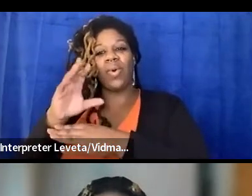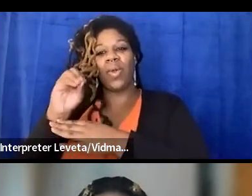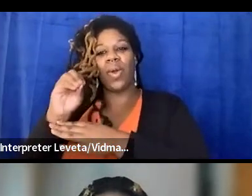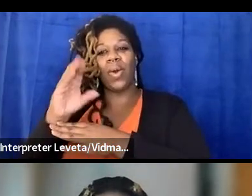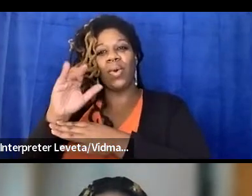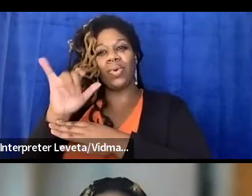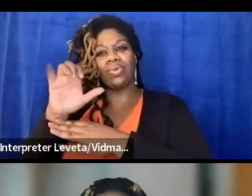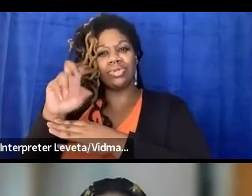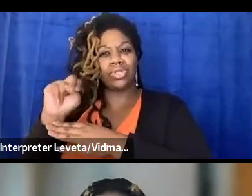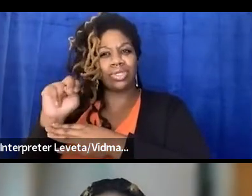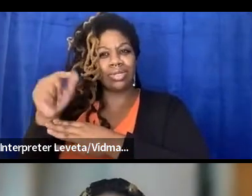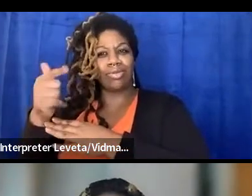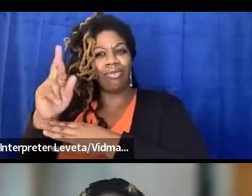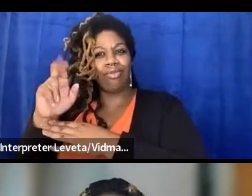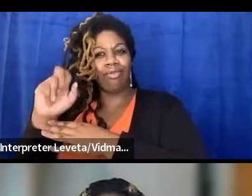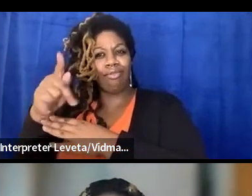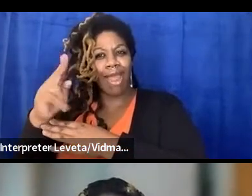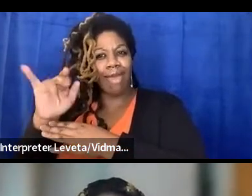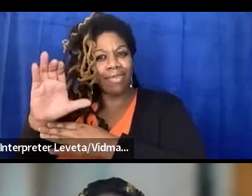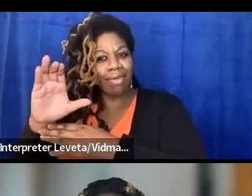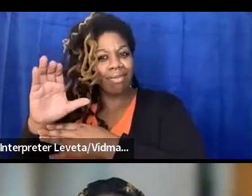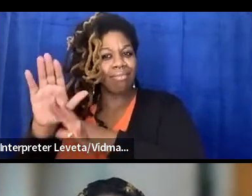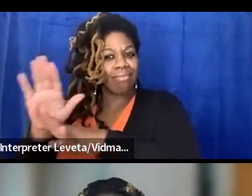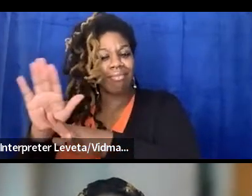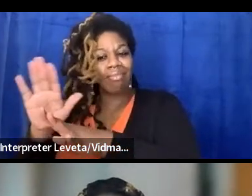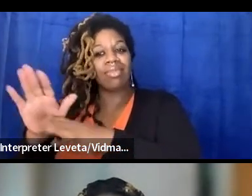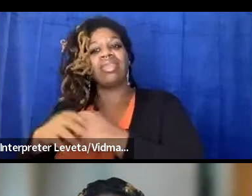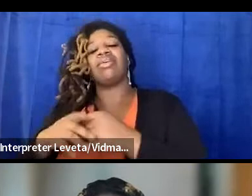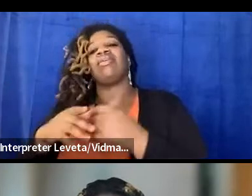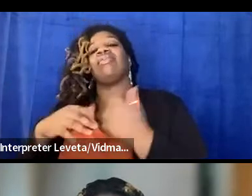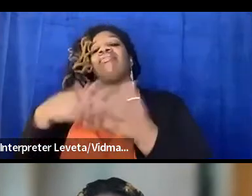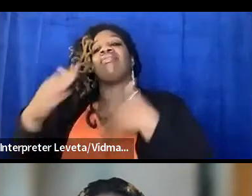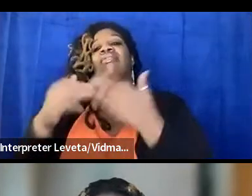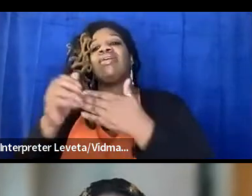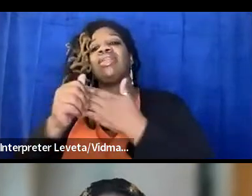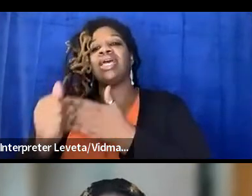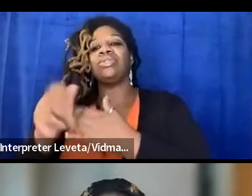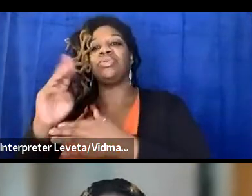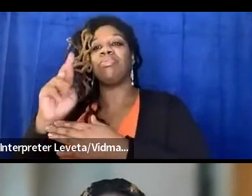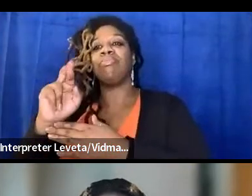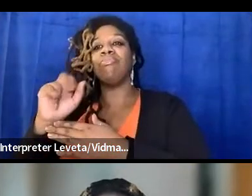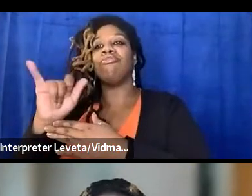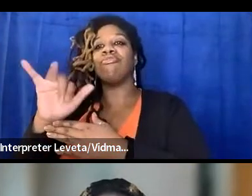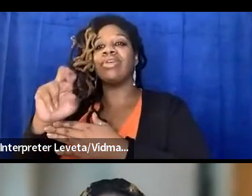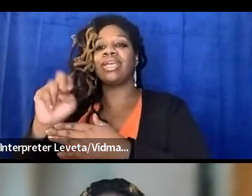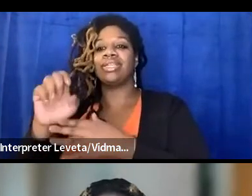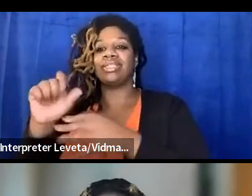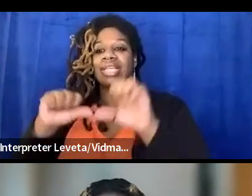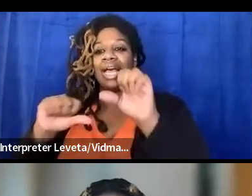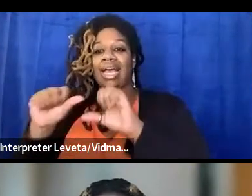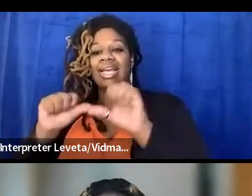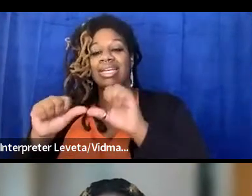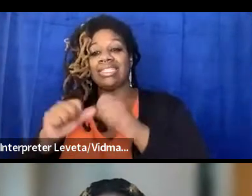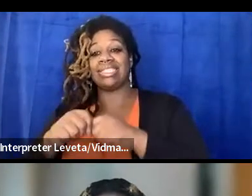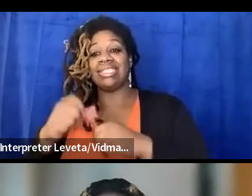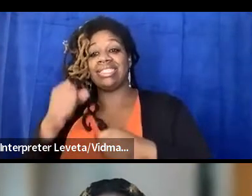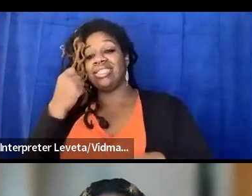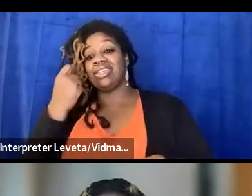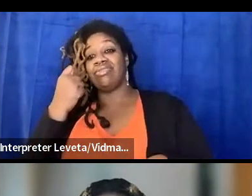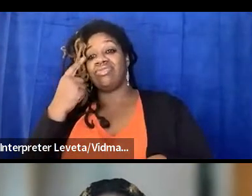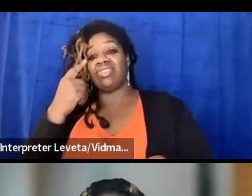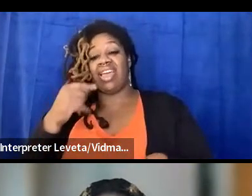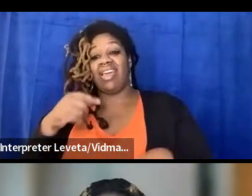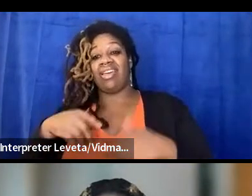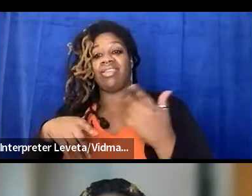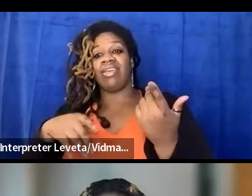I fell into like the marine science. So with NOAA, if you have like a meteorology degree, since the sciences are so similar, you